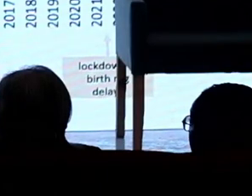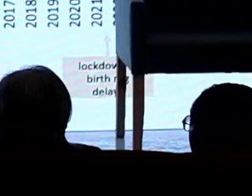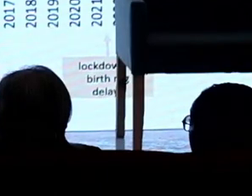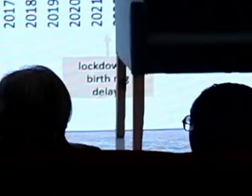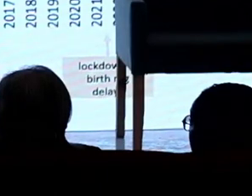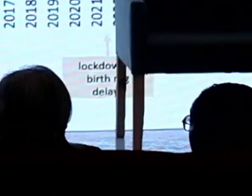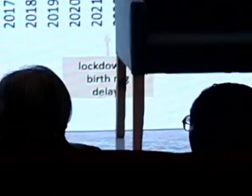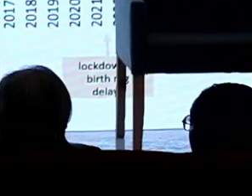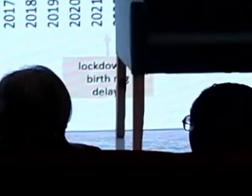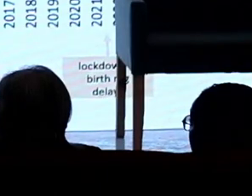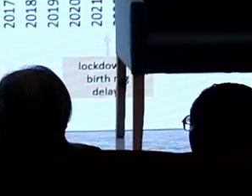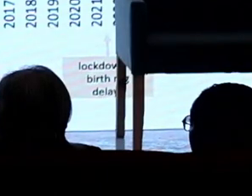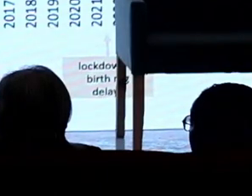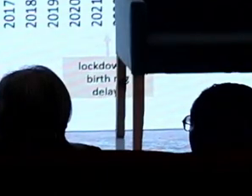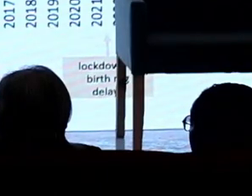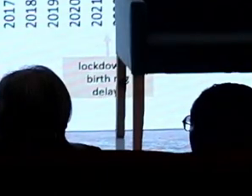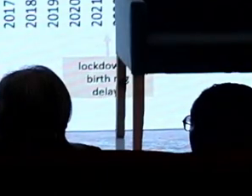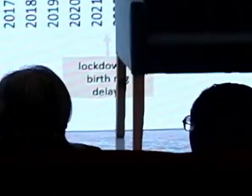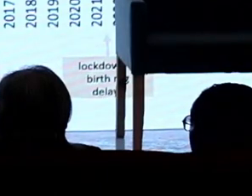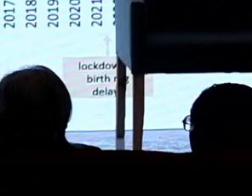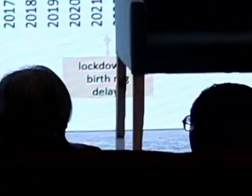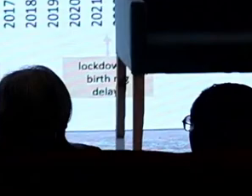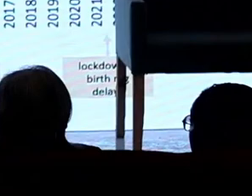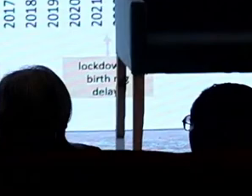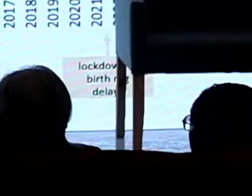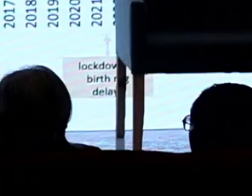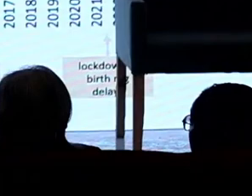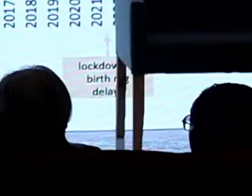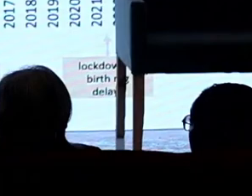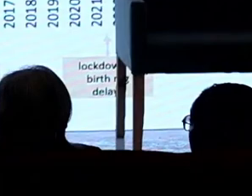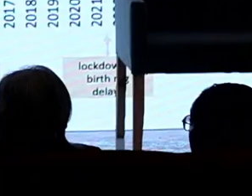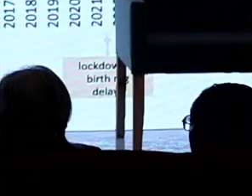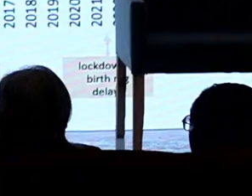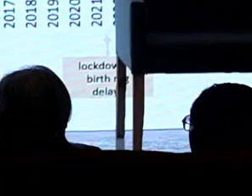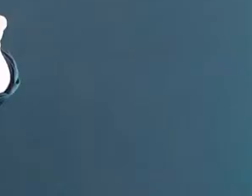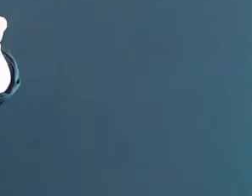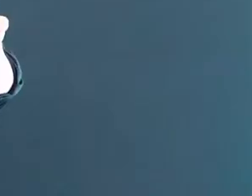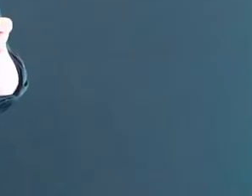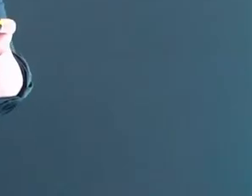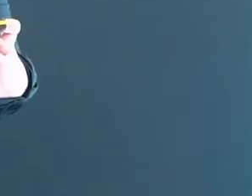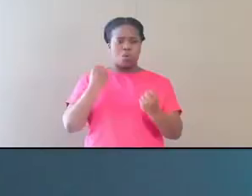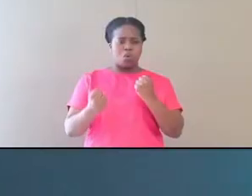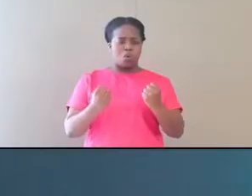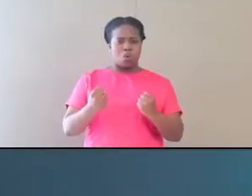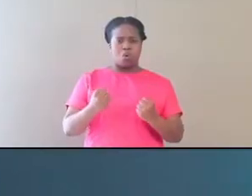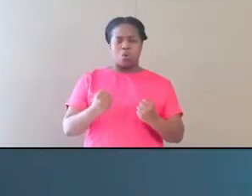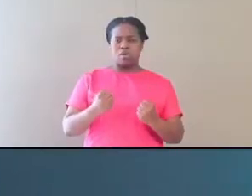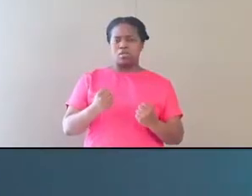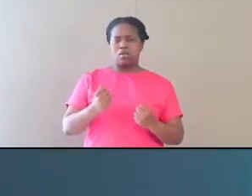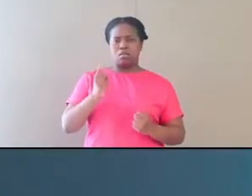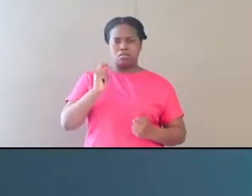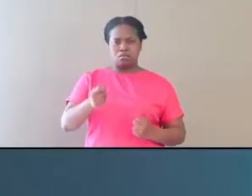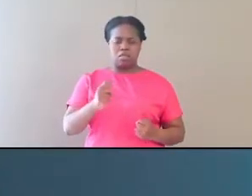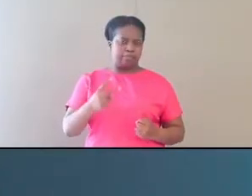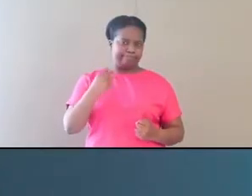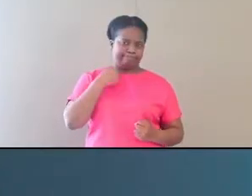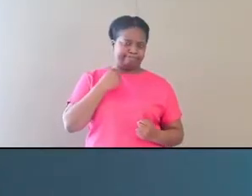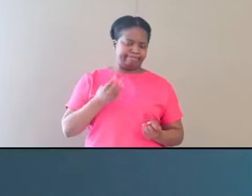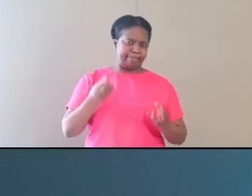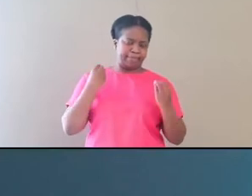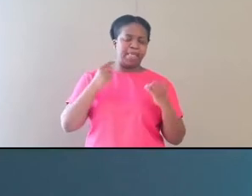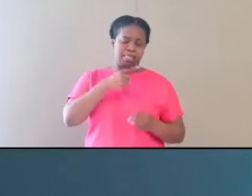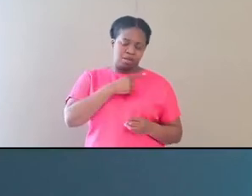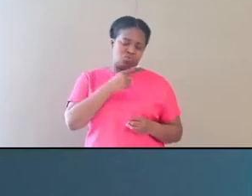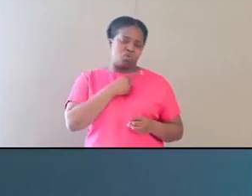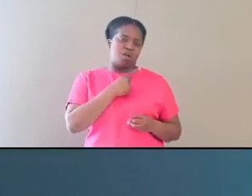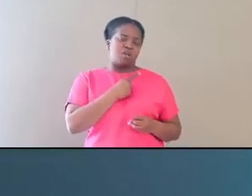father, that she had tried to make him pay maintenance. she'd gone to maintenance court and she hadn't managed to achieve